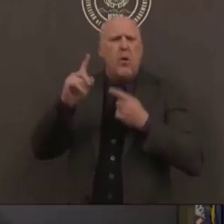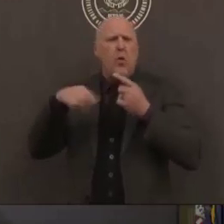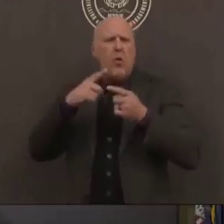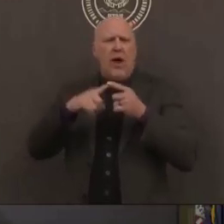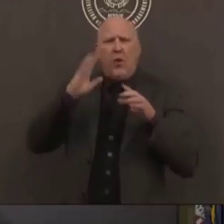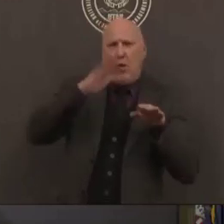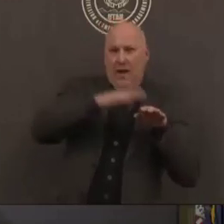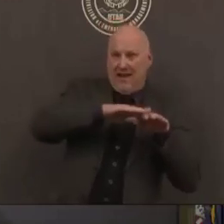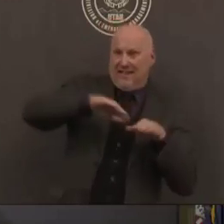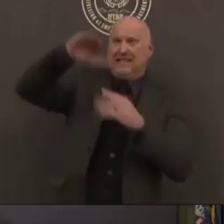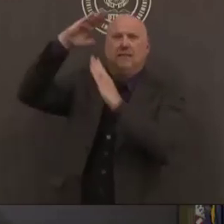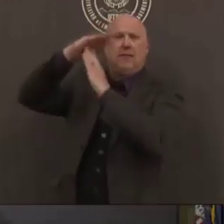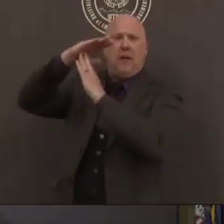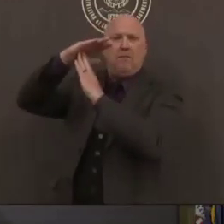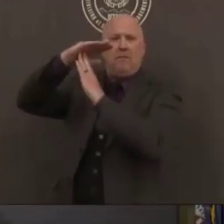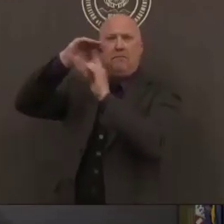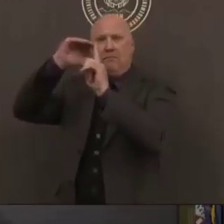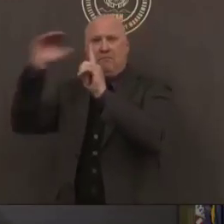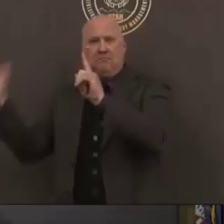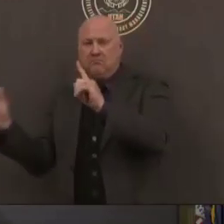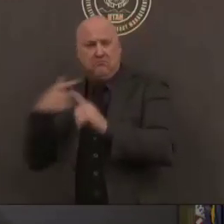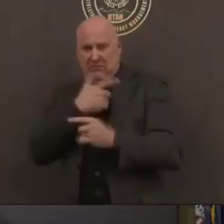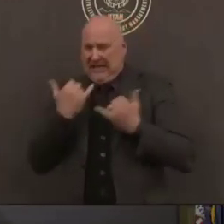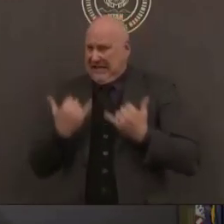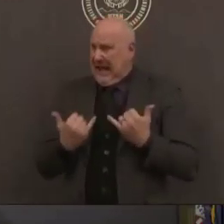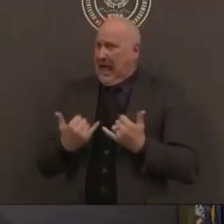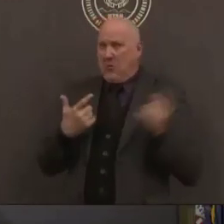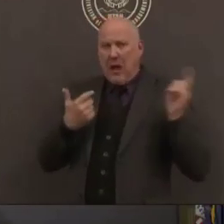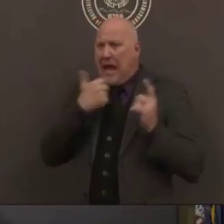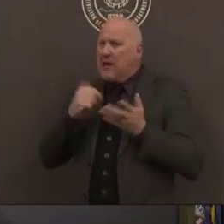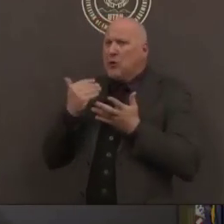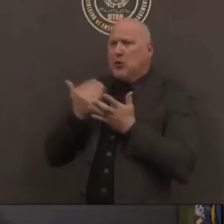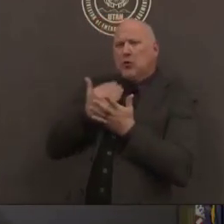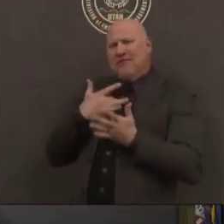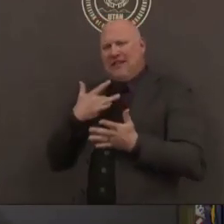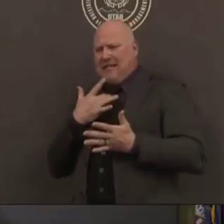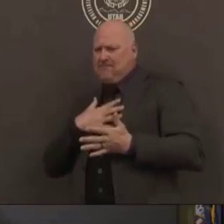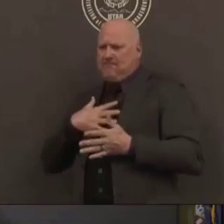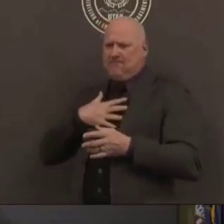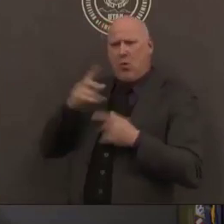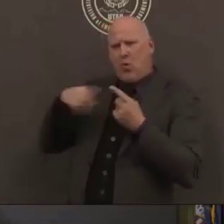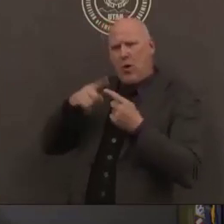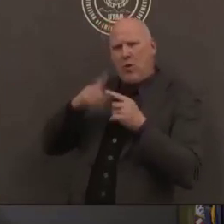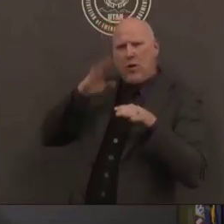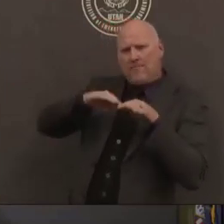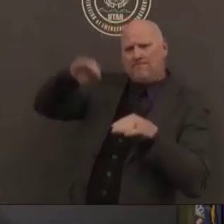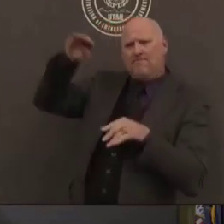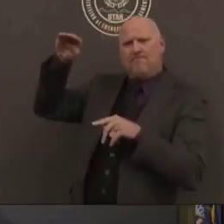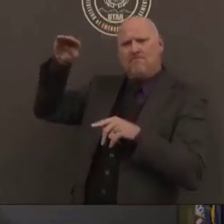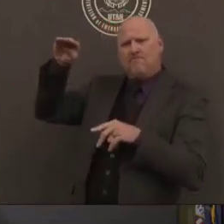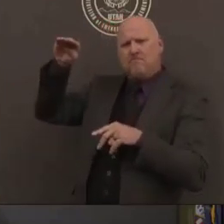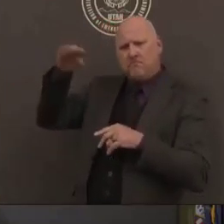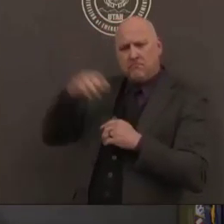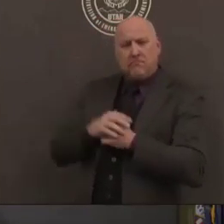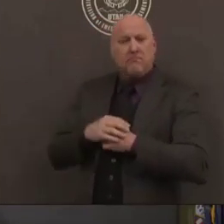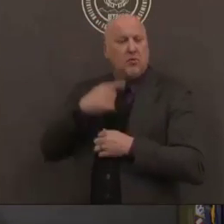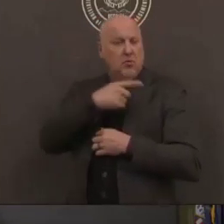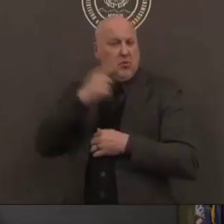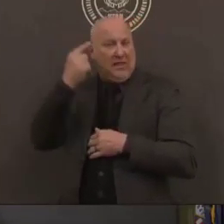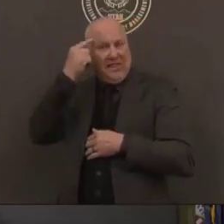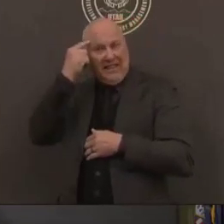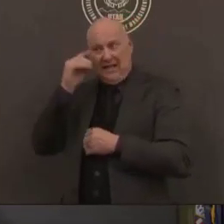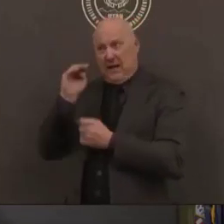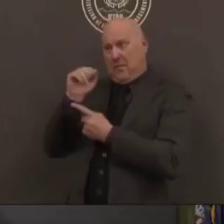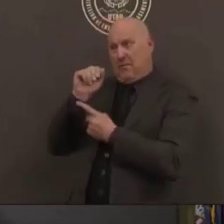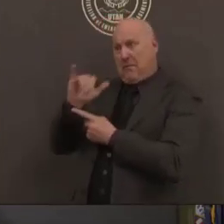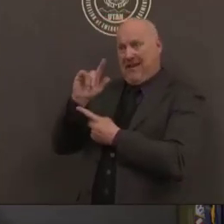also, the president calling for a soft reopening by May 1st? Can you comment on that as well? Sure. I mean, there are, again,